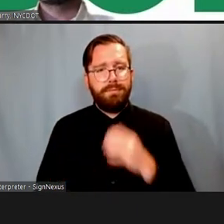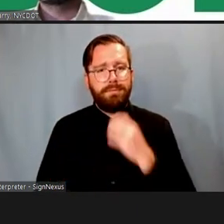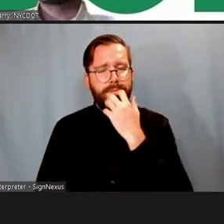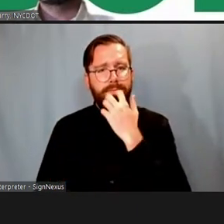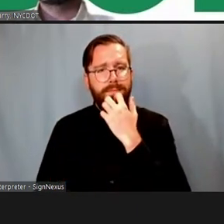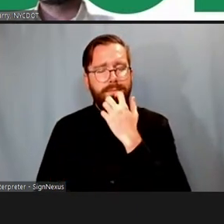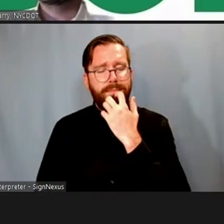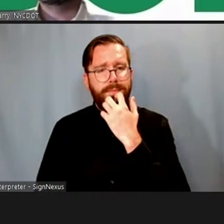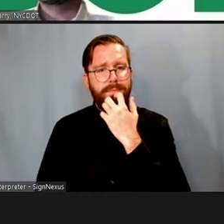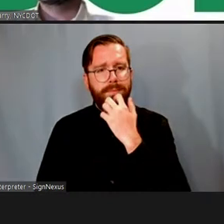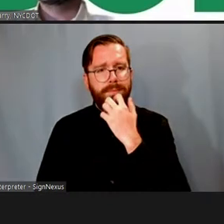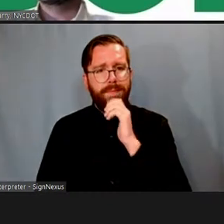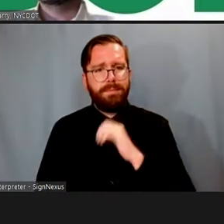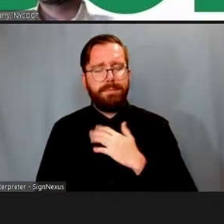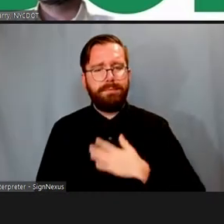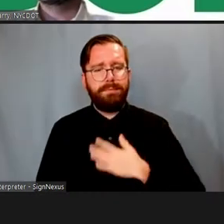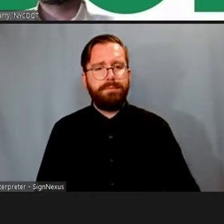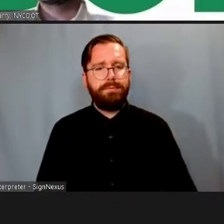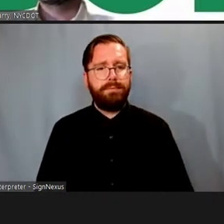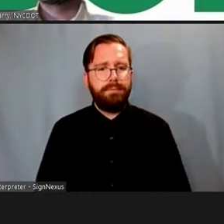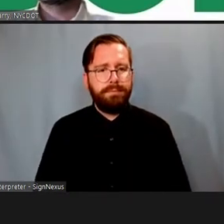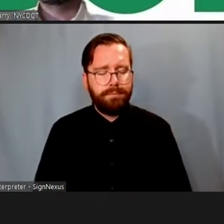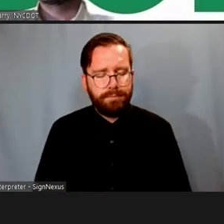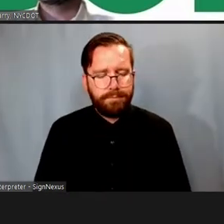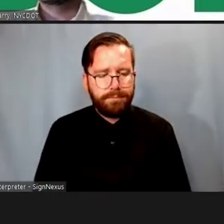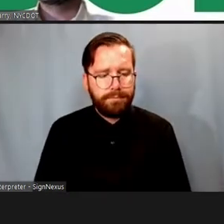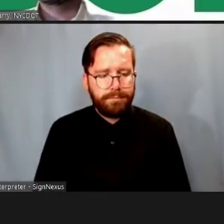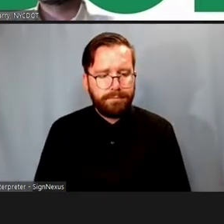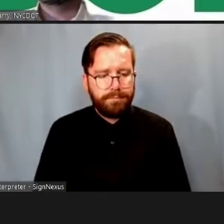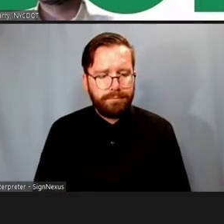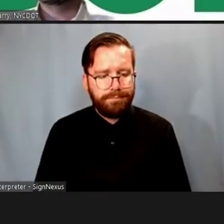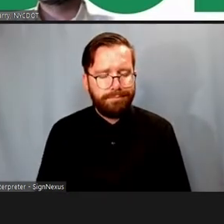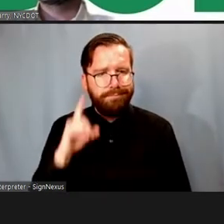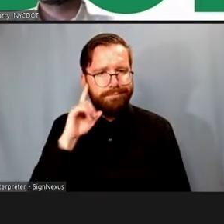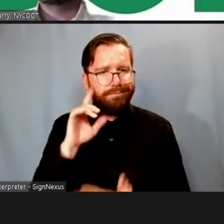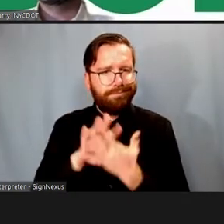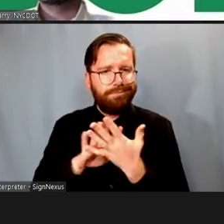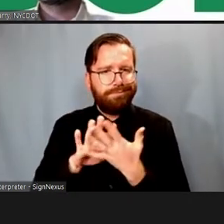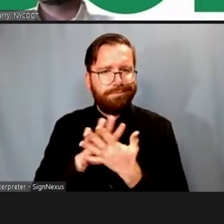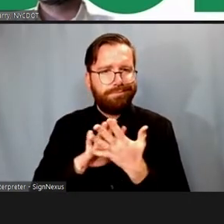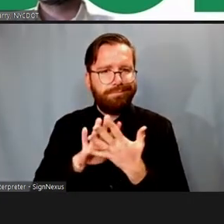and then i have when where do i wanna call me